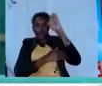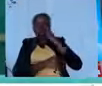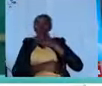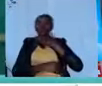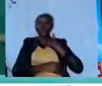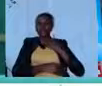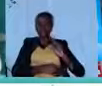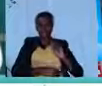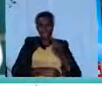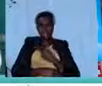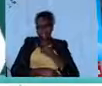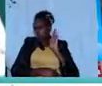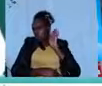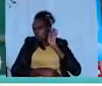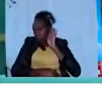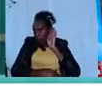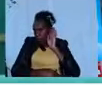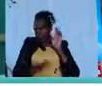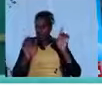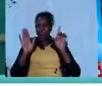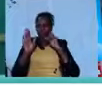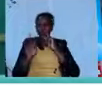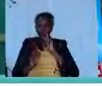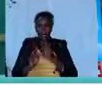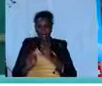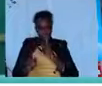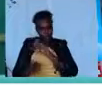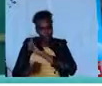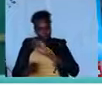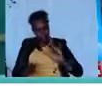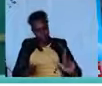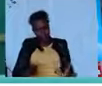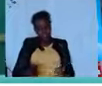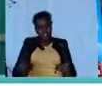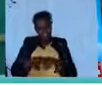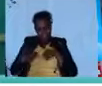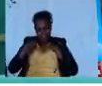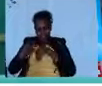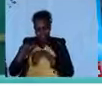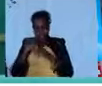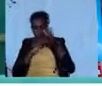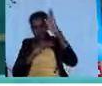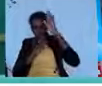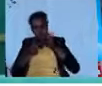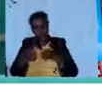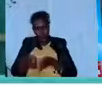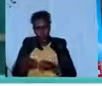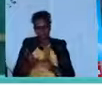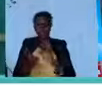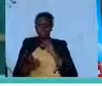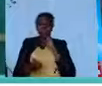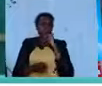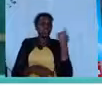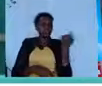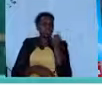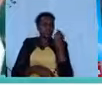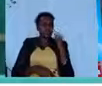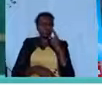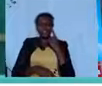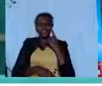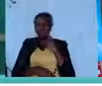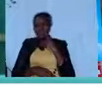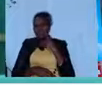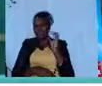to adhere to His commands. God wants us to follow His ways, not by the word of